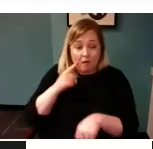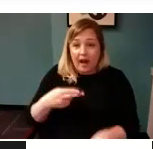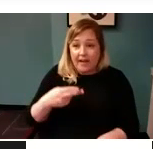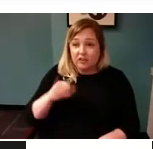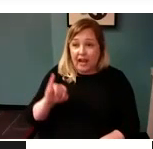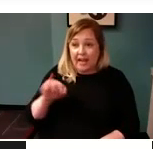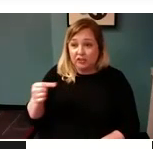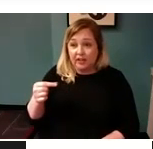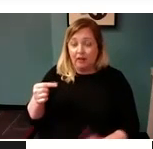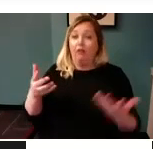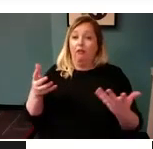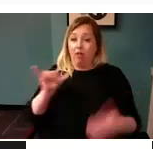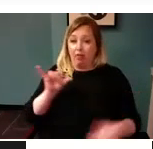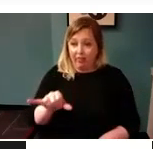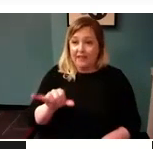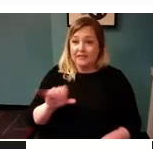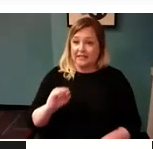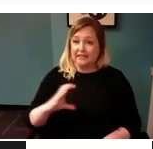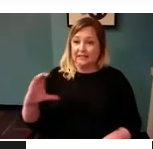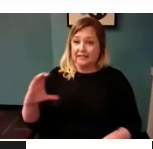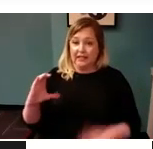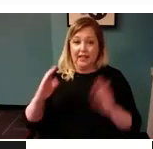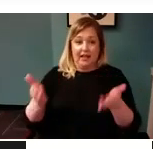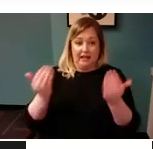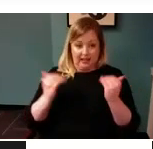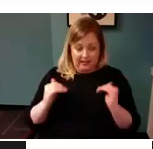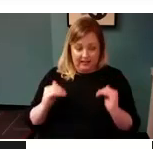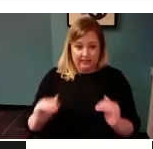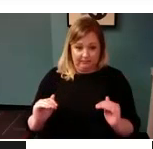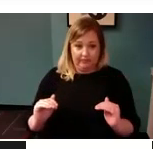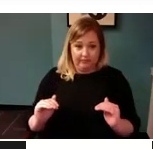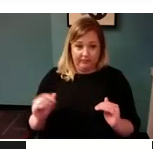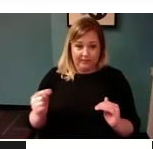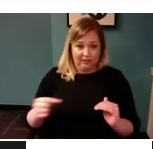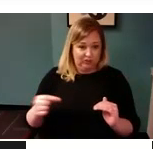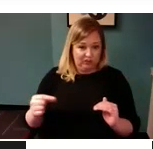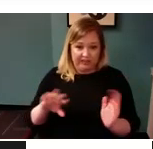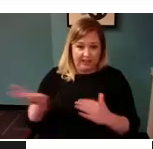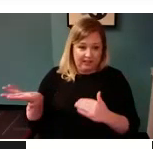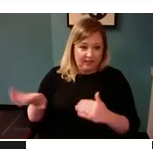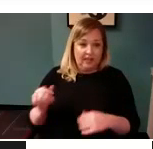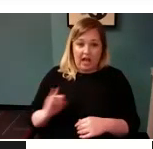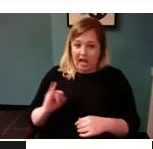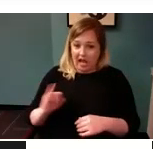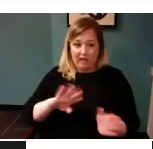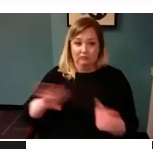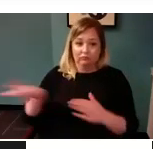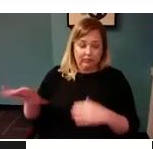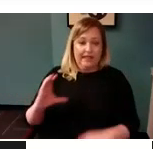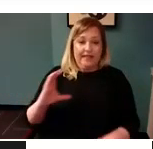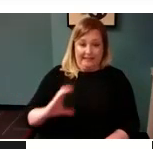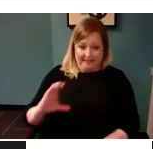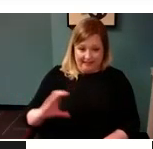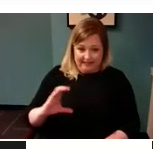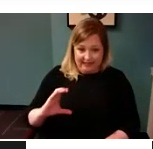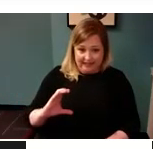already explored. For C now, we again call explore. So that is the fifth component. That gives us CJFD, and that gives us all of